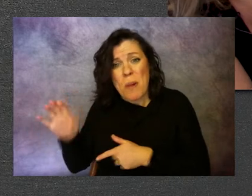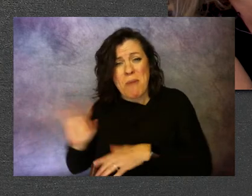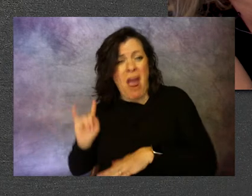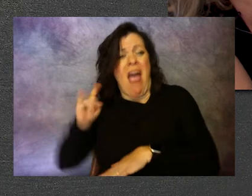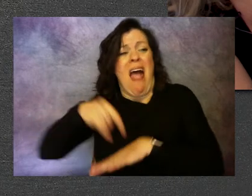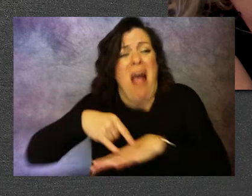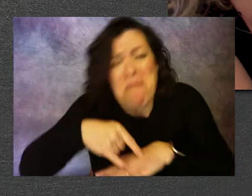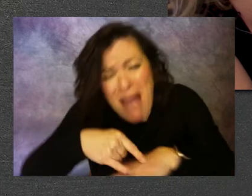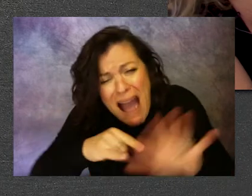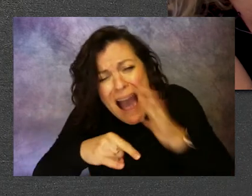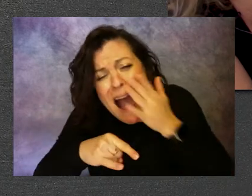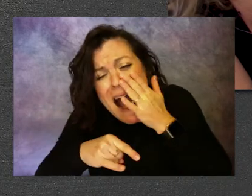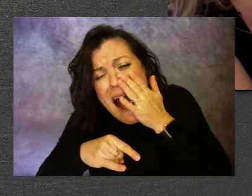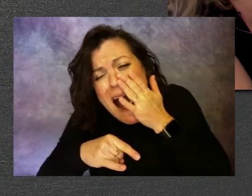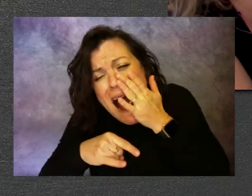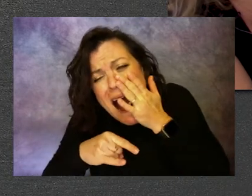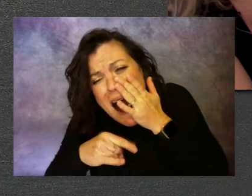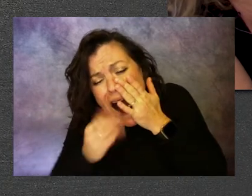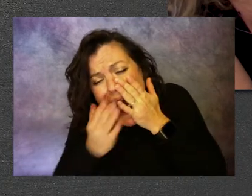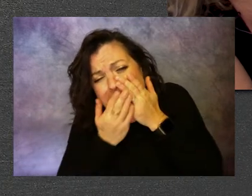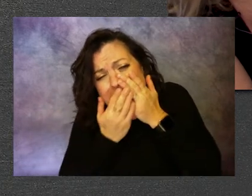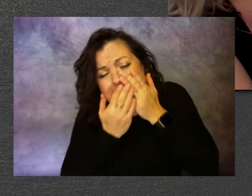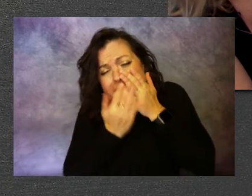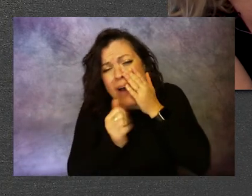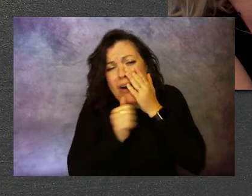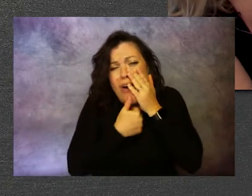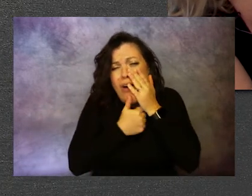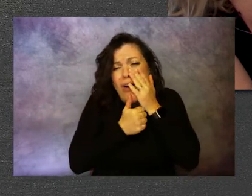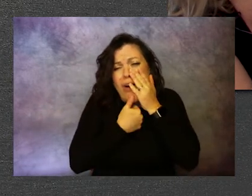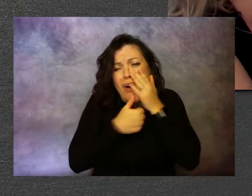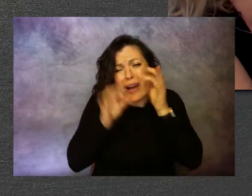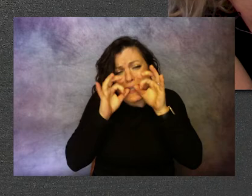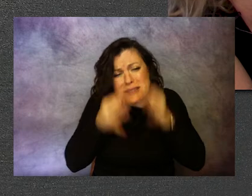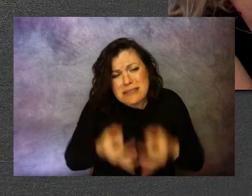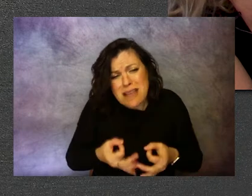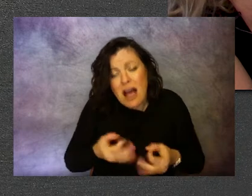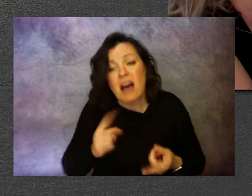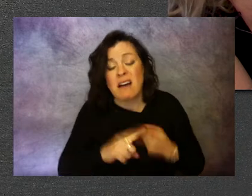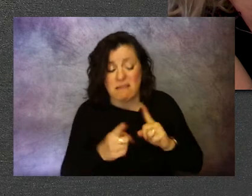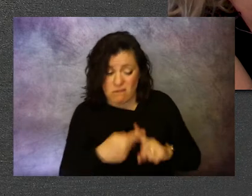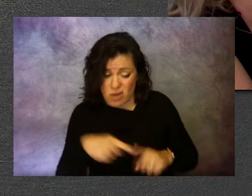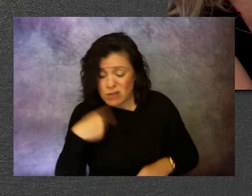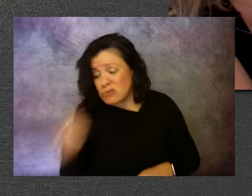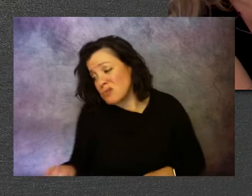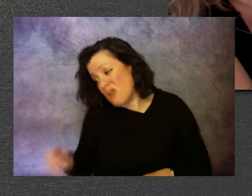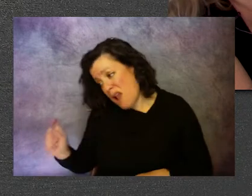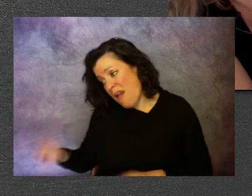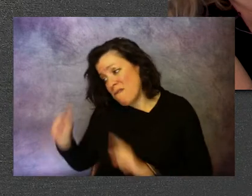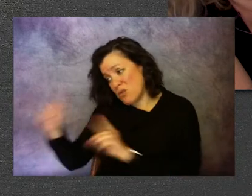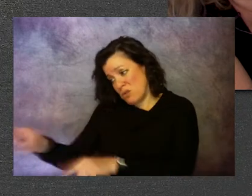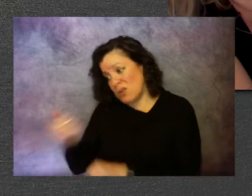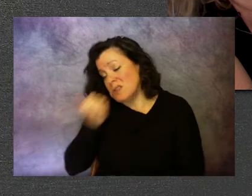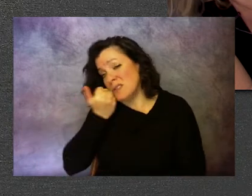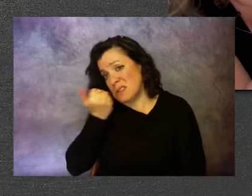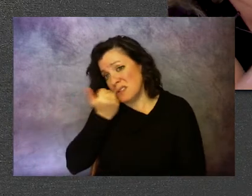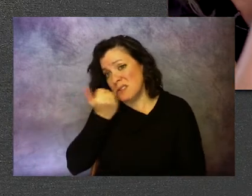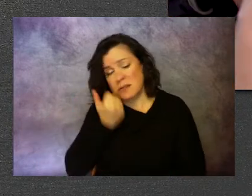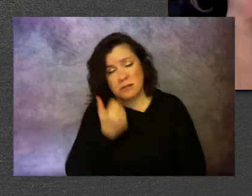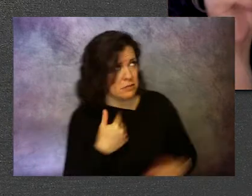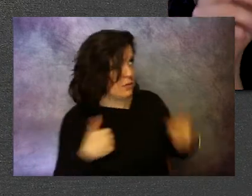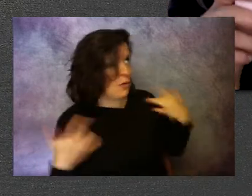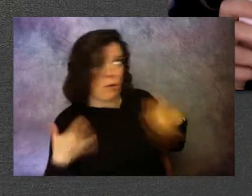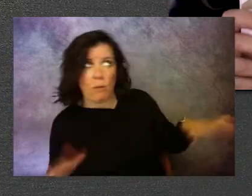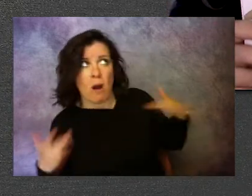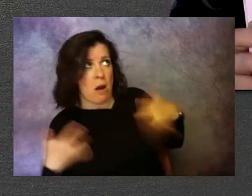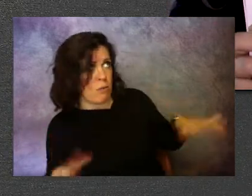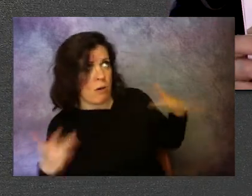yelled Wilbur. "My tusk hurts." "You'll have to go to the dentist," Wanda said. "I